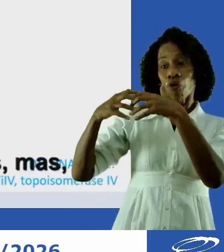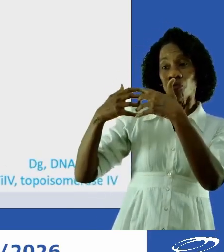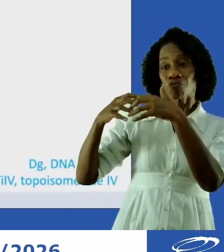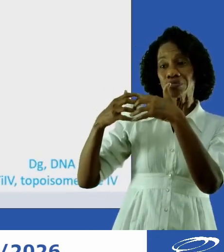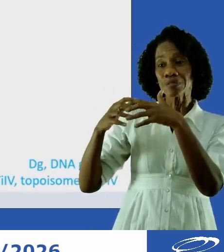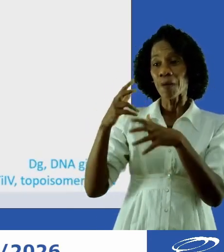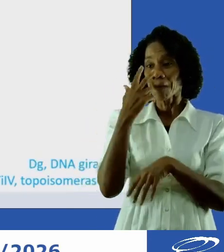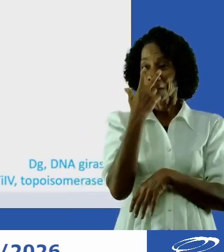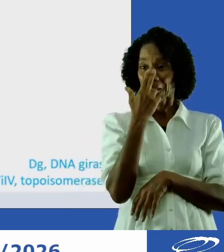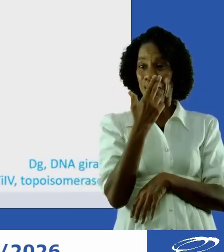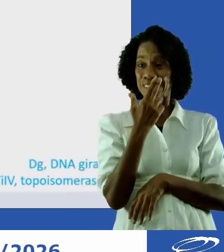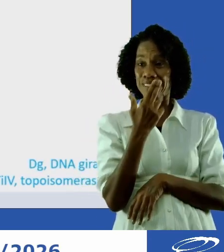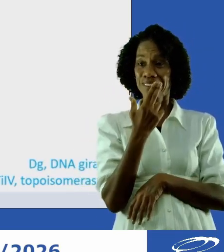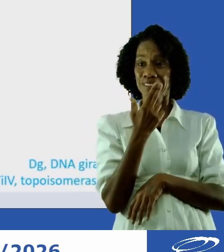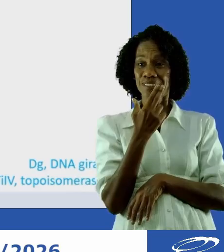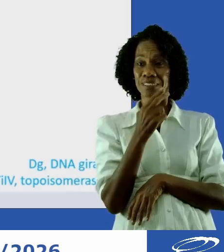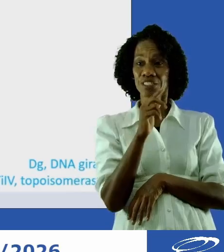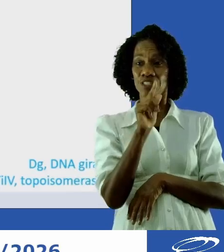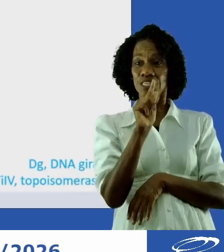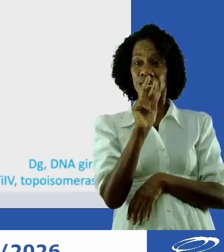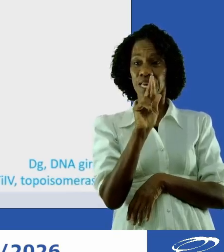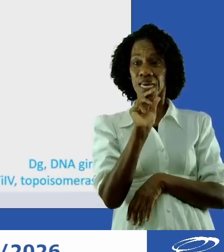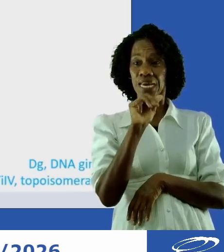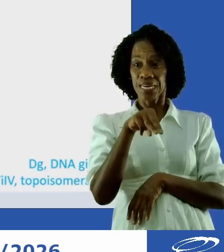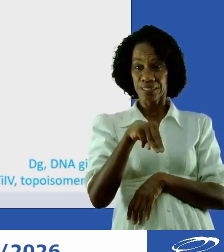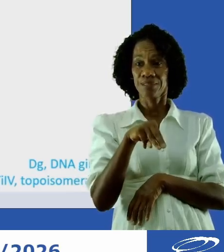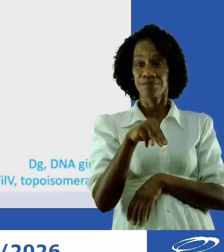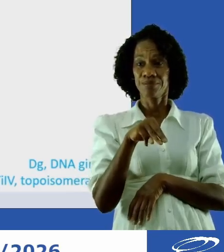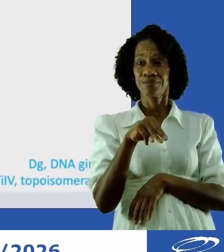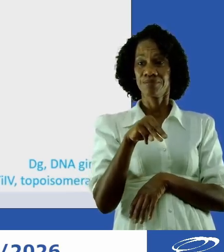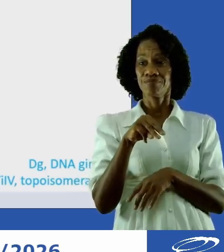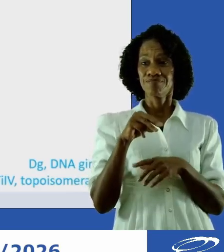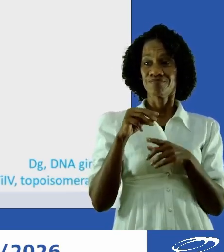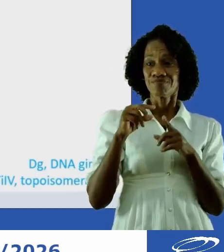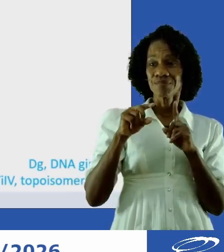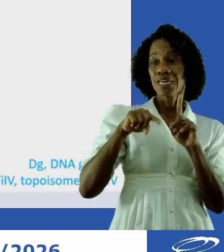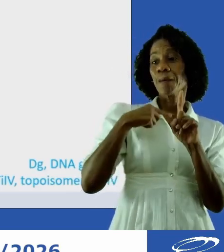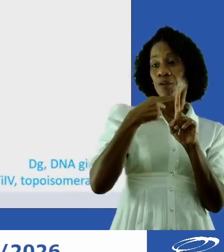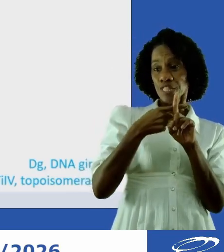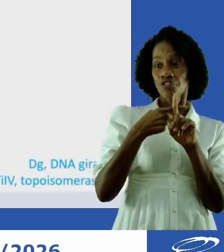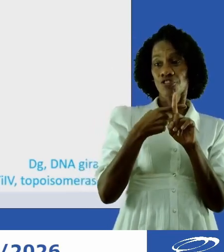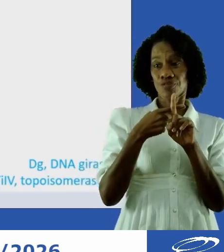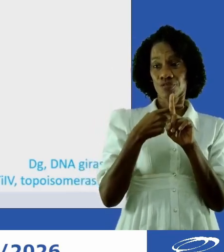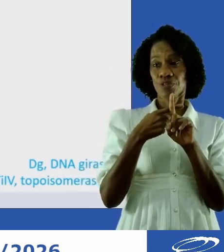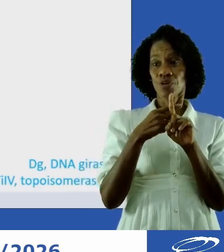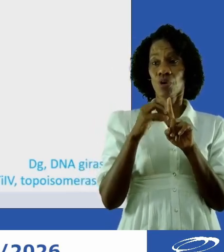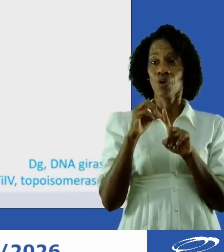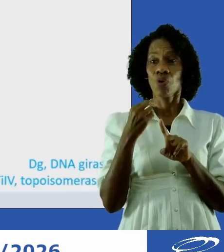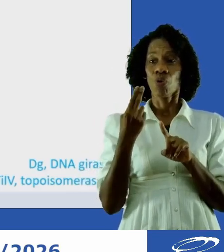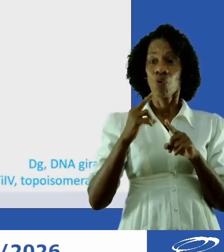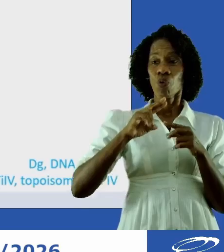for gram-positives, this drug has a dual target, the DNA GRAS and the